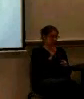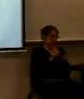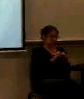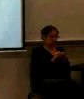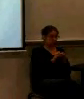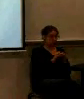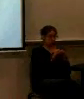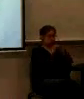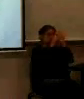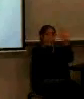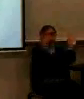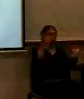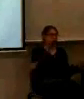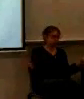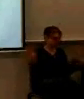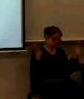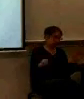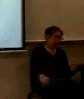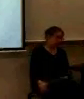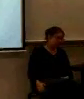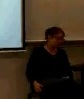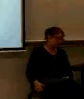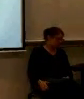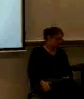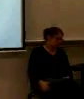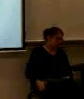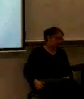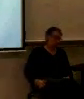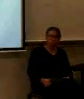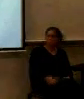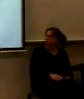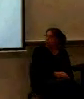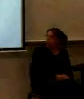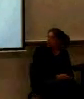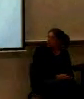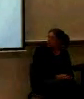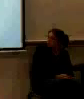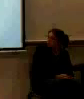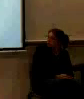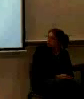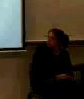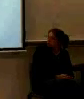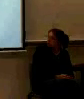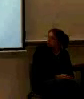like how it foams over, it surged up the side and let that CO2 go.